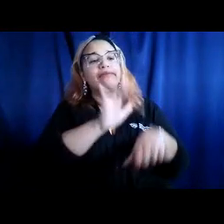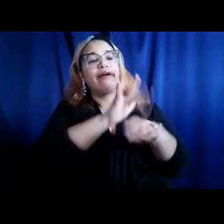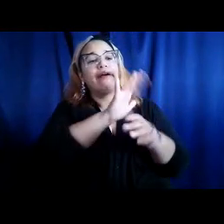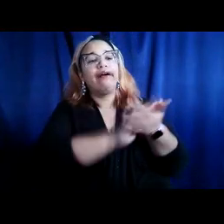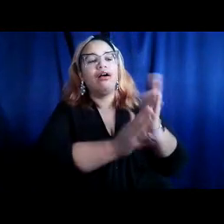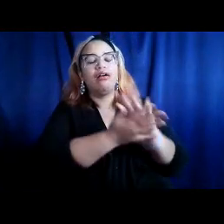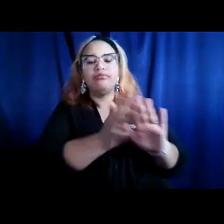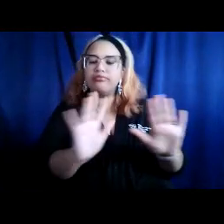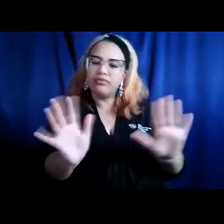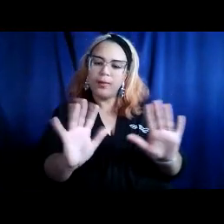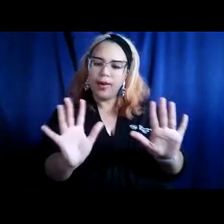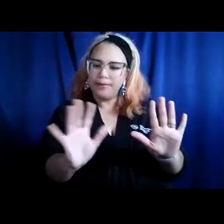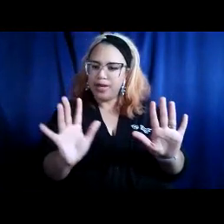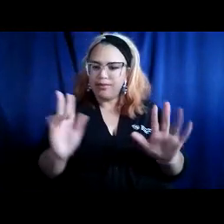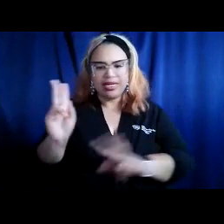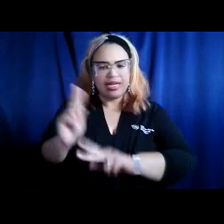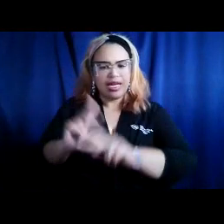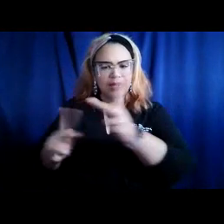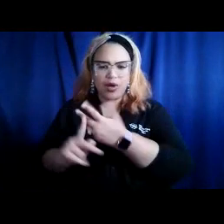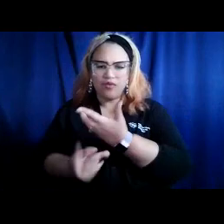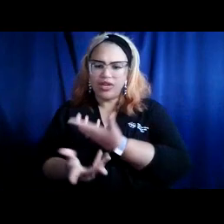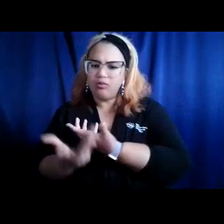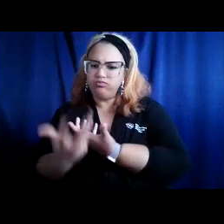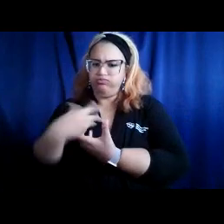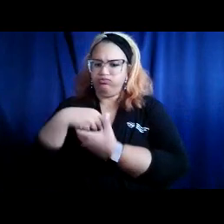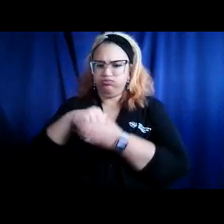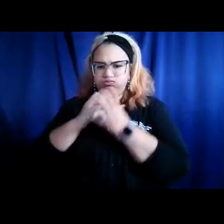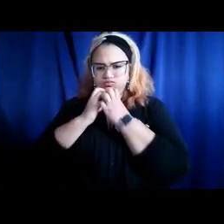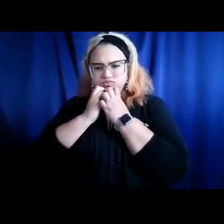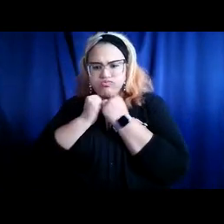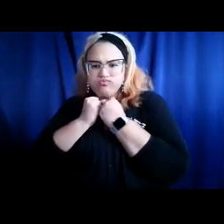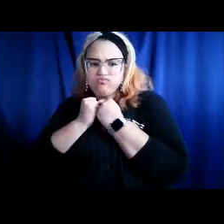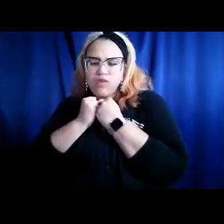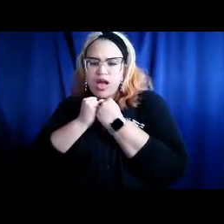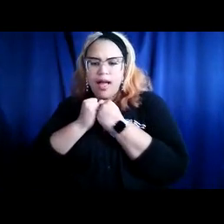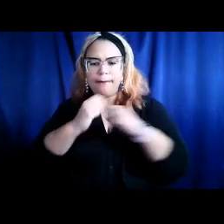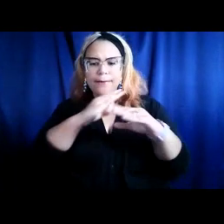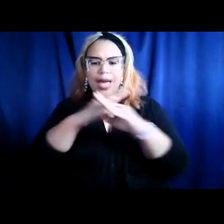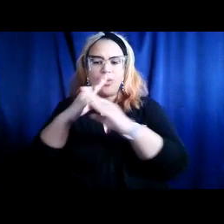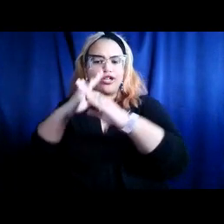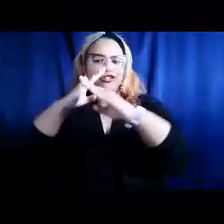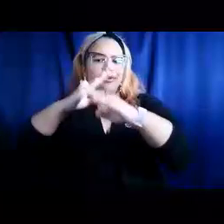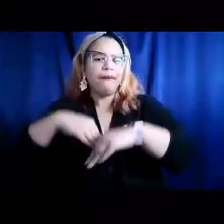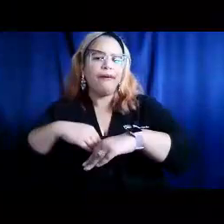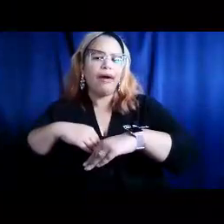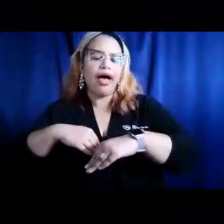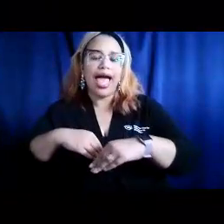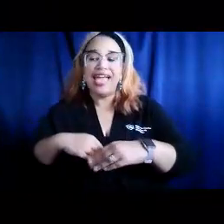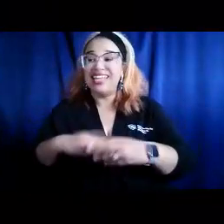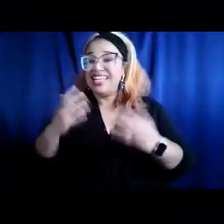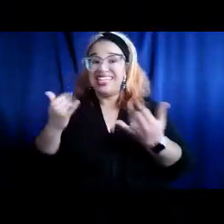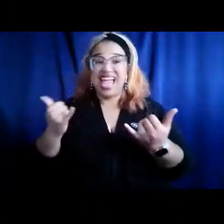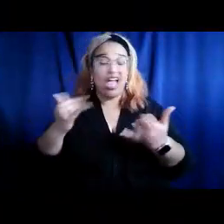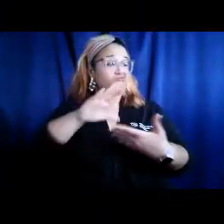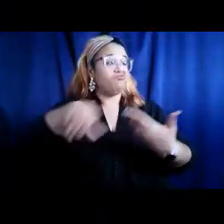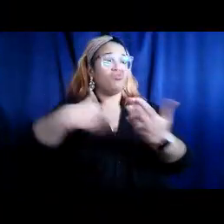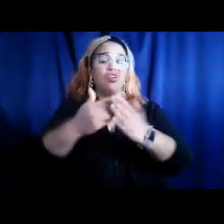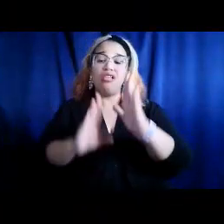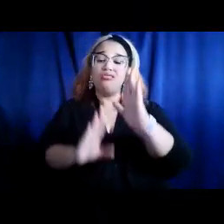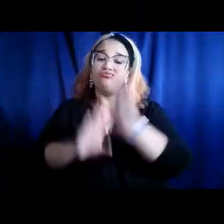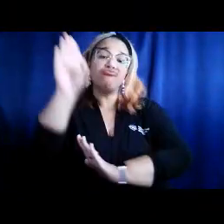of people with disabilities, we're not just checking a compliance box. We are creating environments where everyone can contribute and